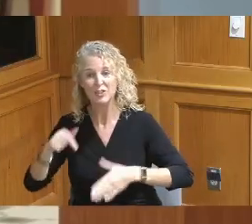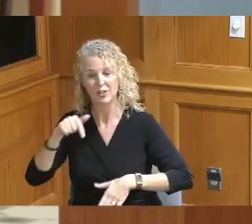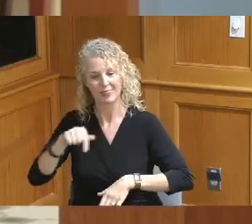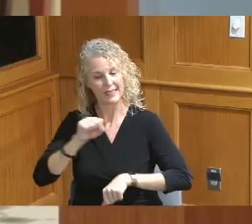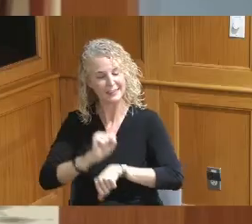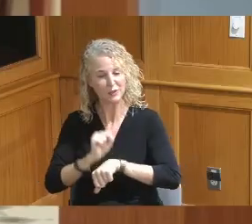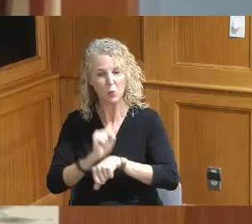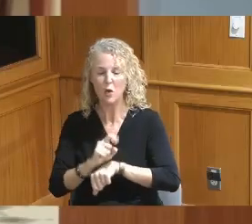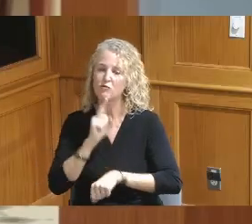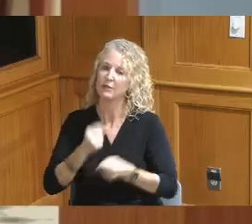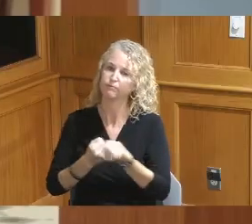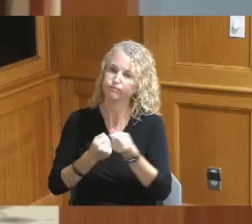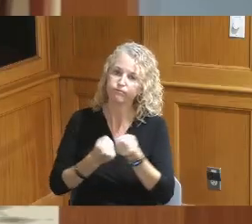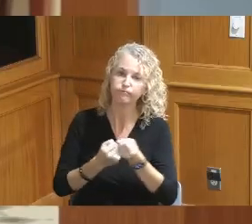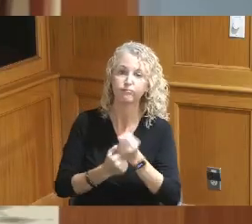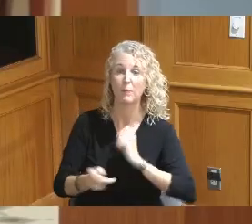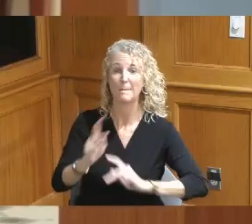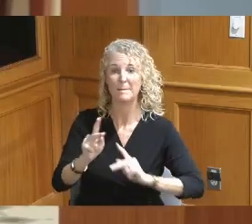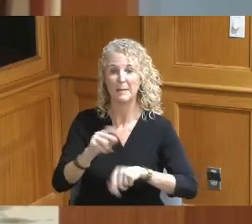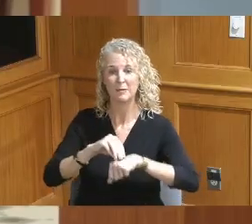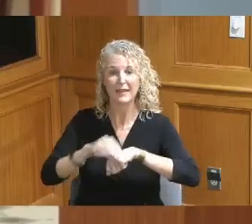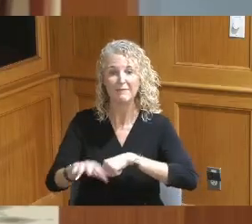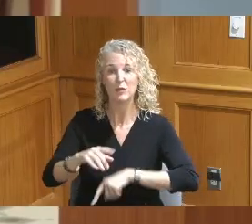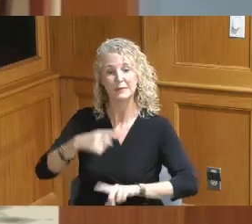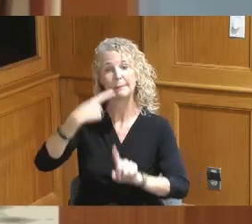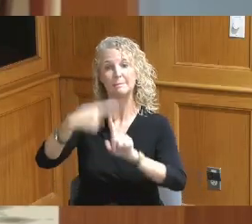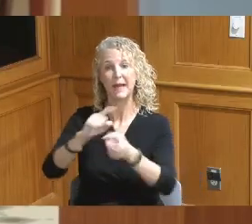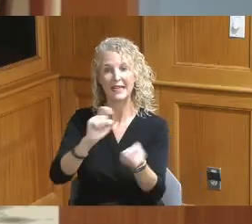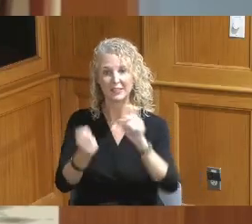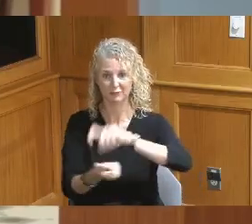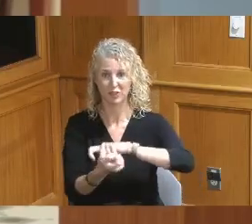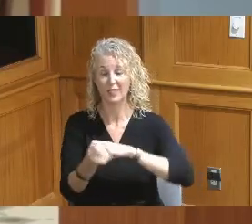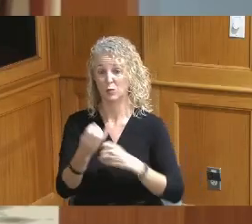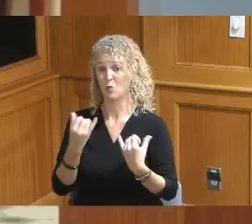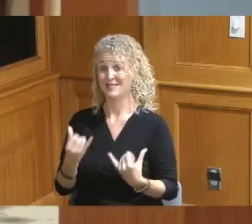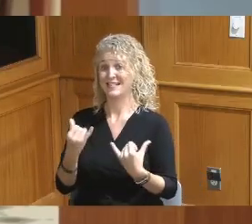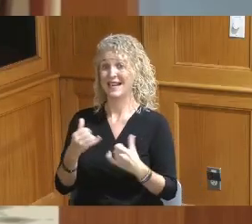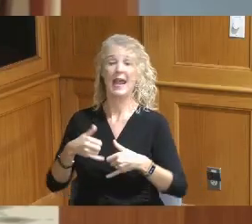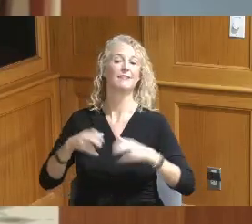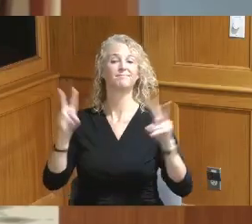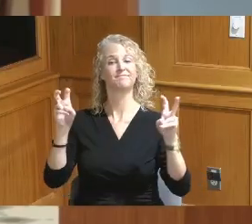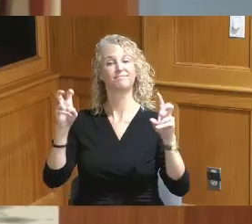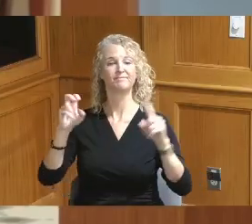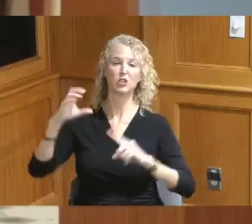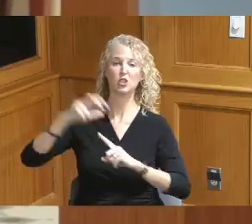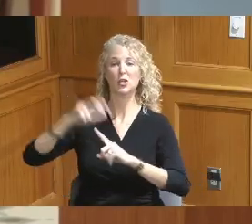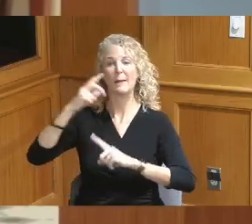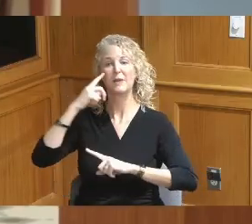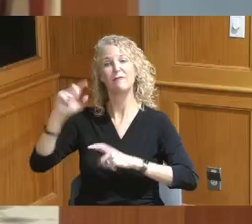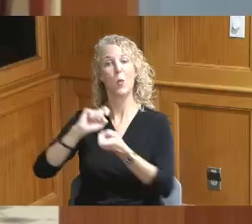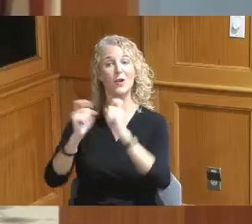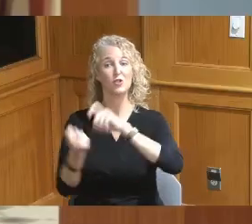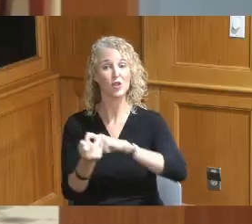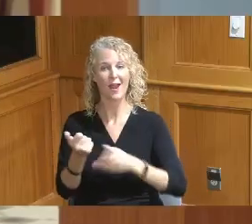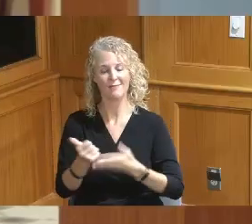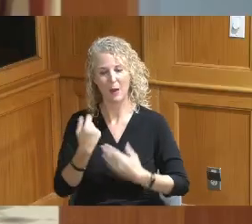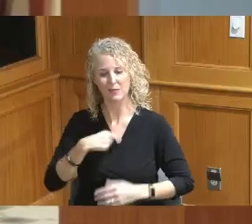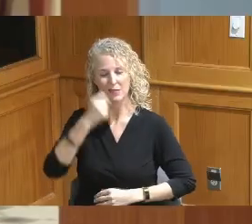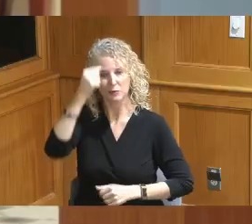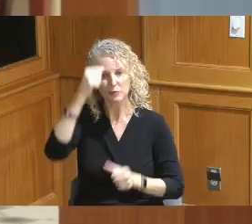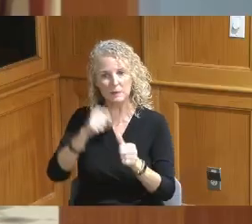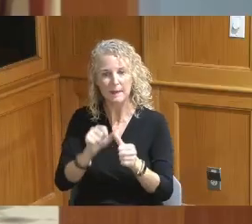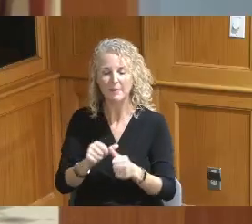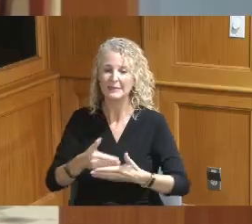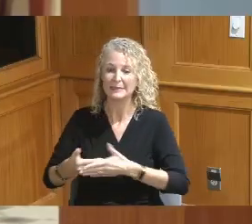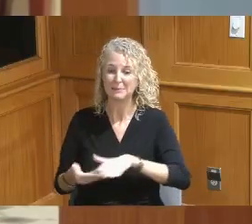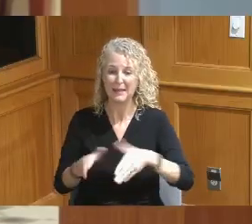forward, advocates who are creating real change for families. So today's Champions for Change honorees remind us that addressing infant